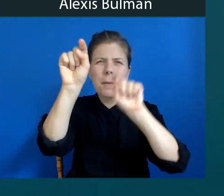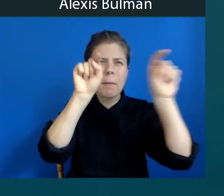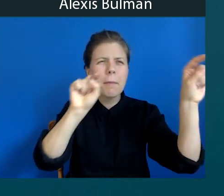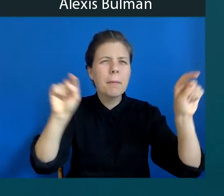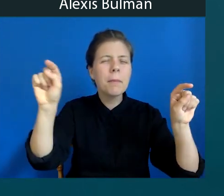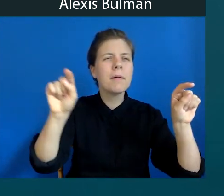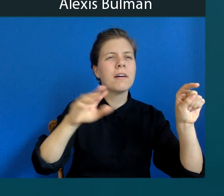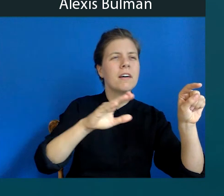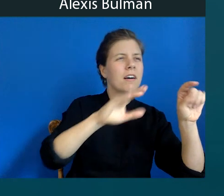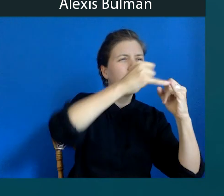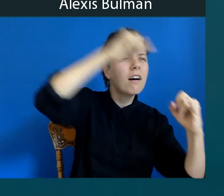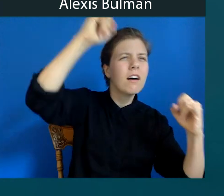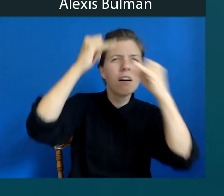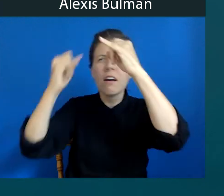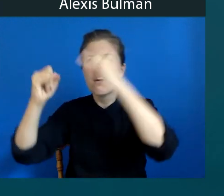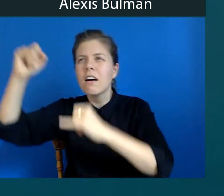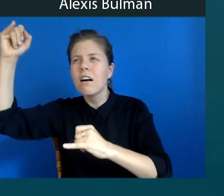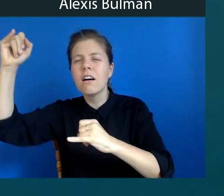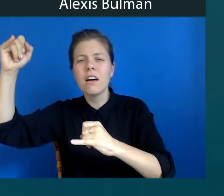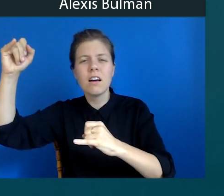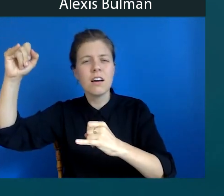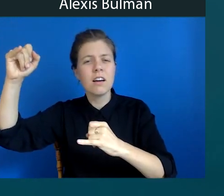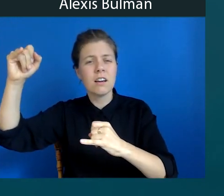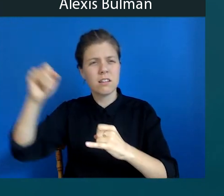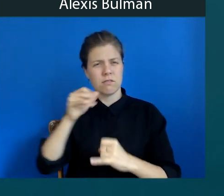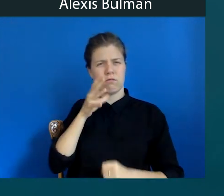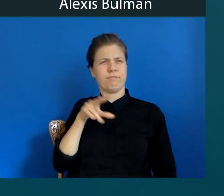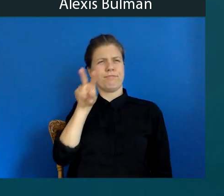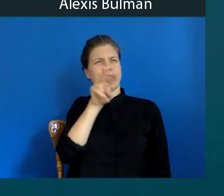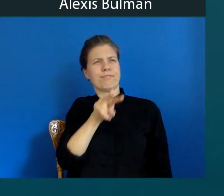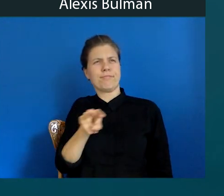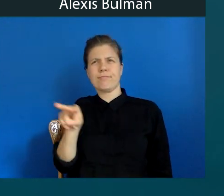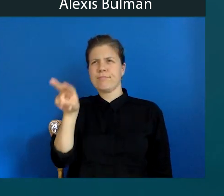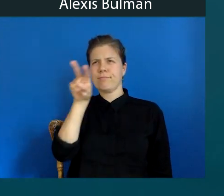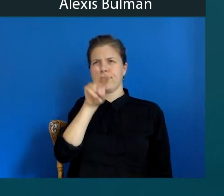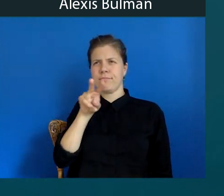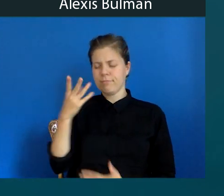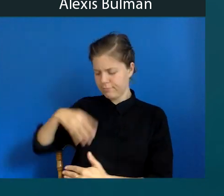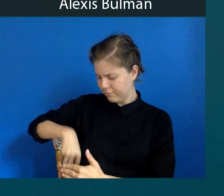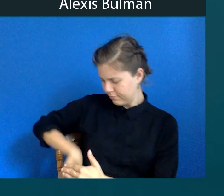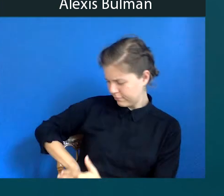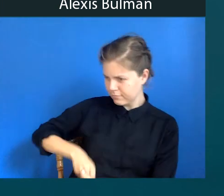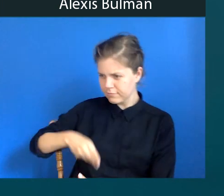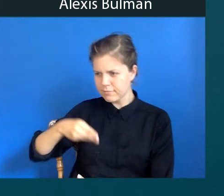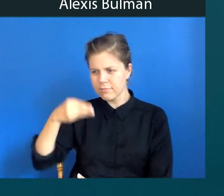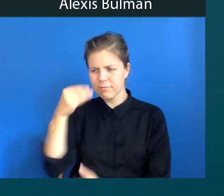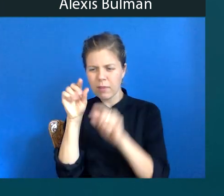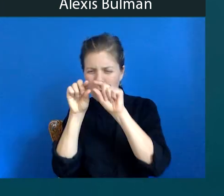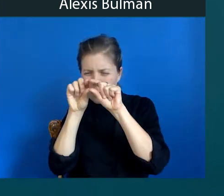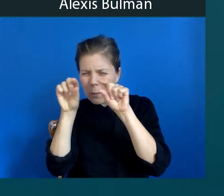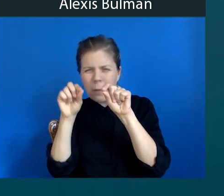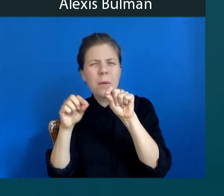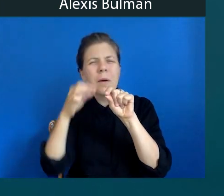dents. She examines the damages to the wall. She reaches into her pocket and pulls out a thin white